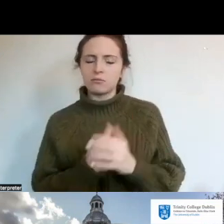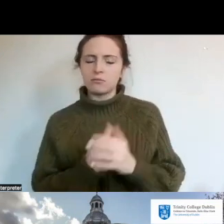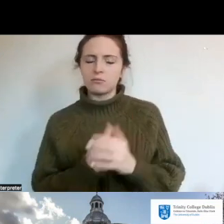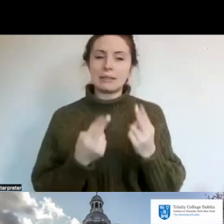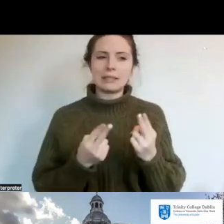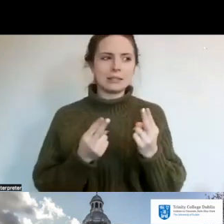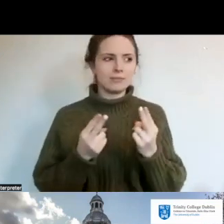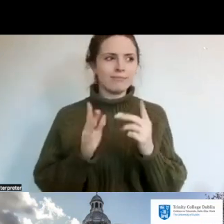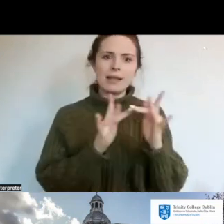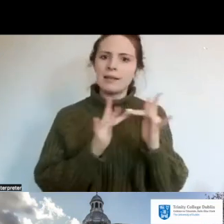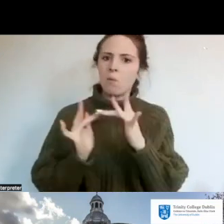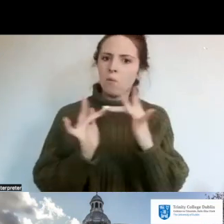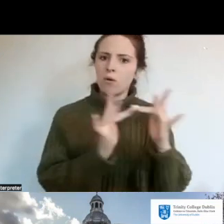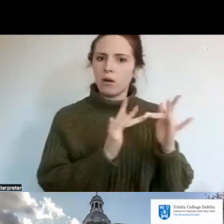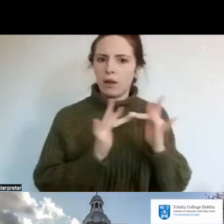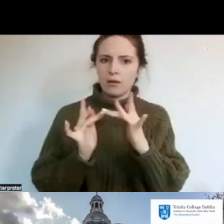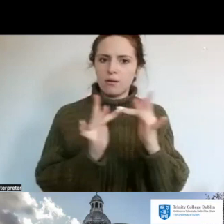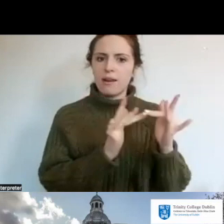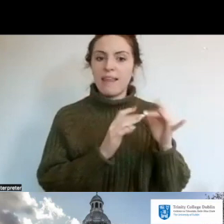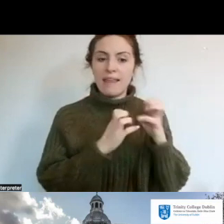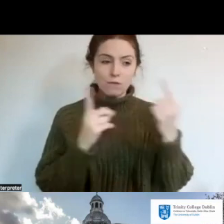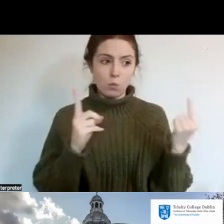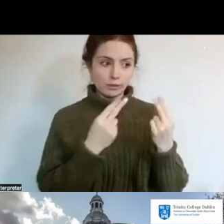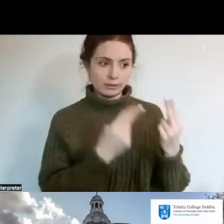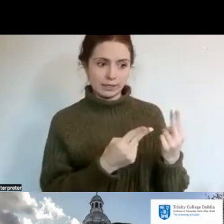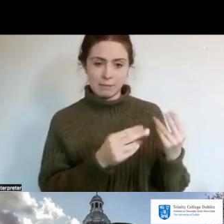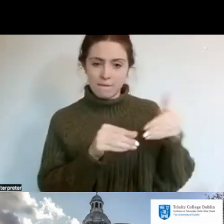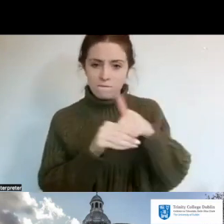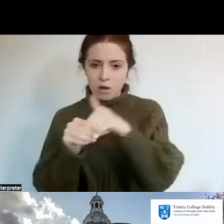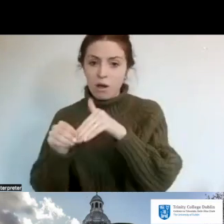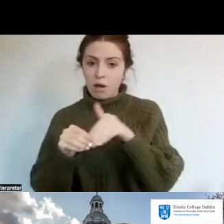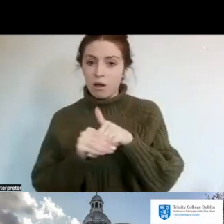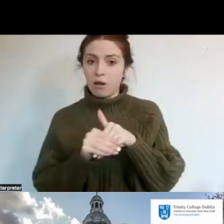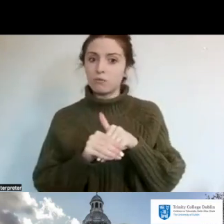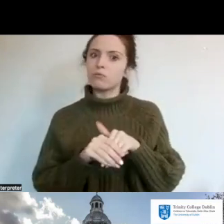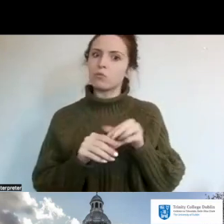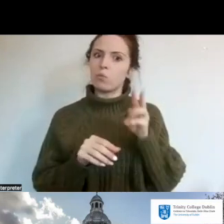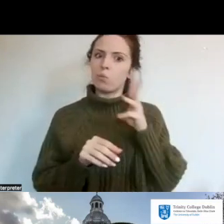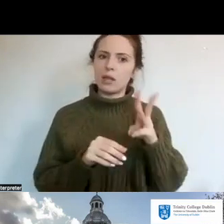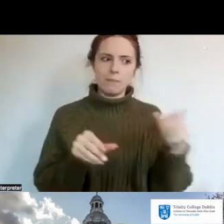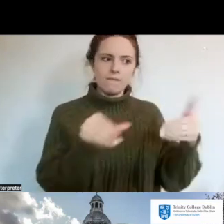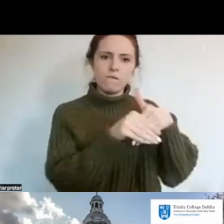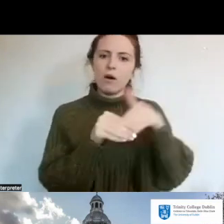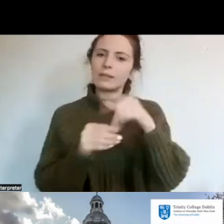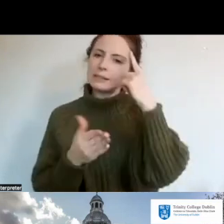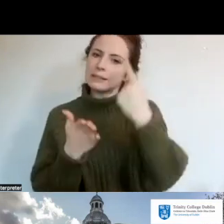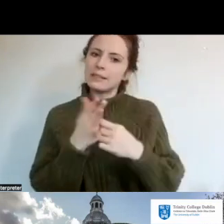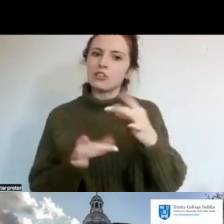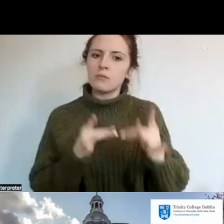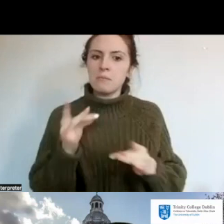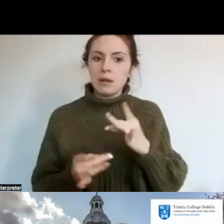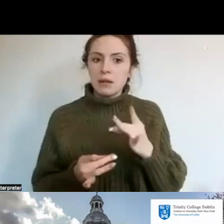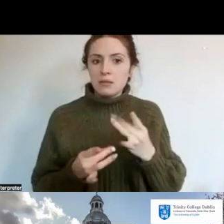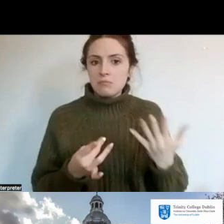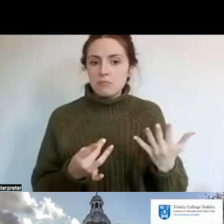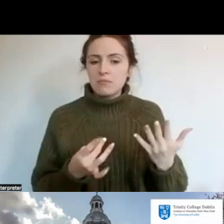where everybody who needs to be involved is involved in the decision making. That includes